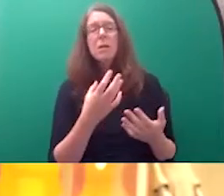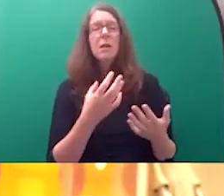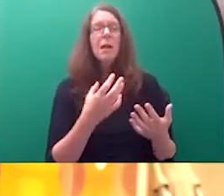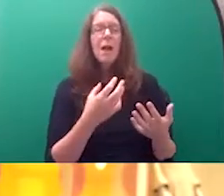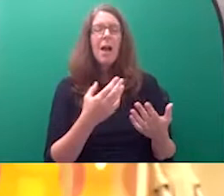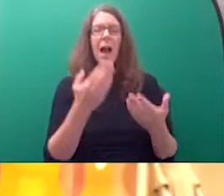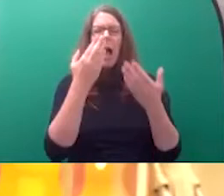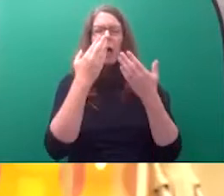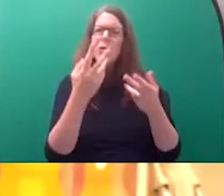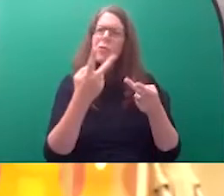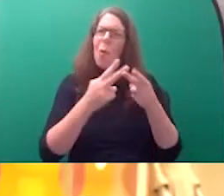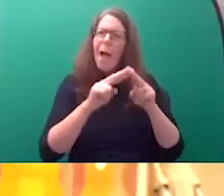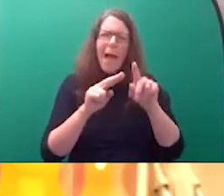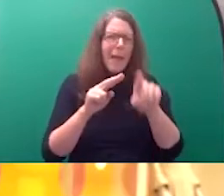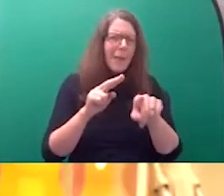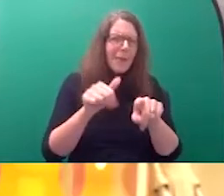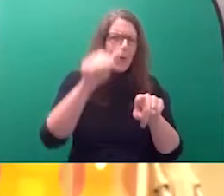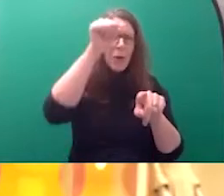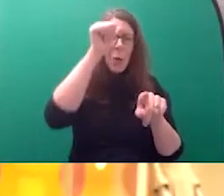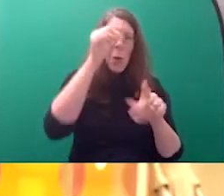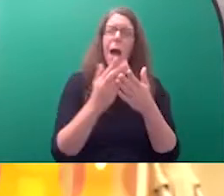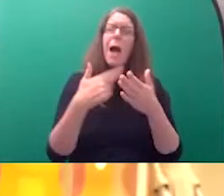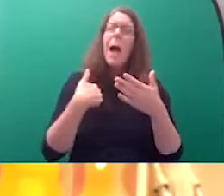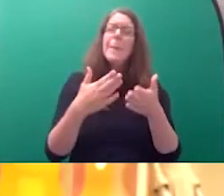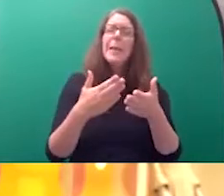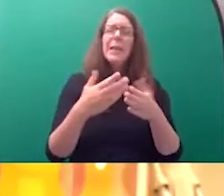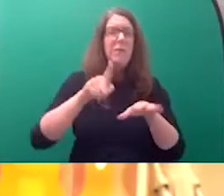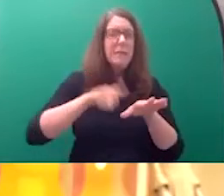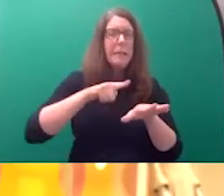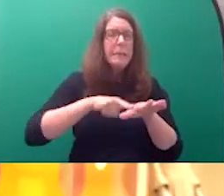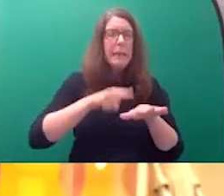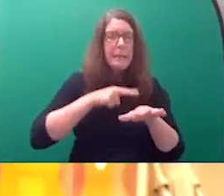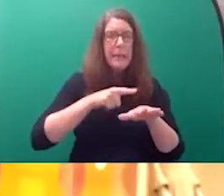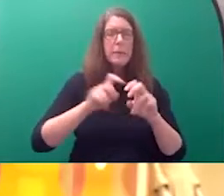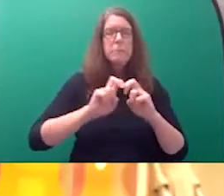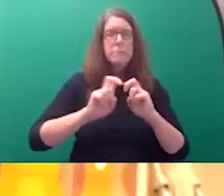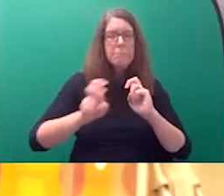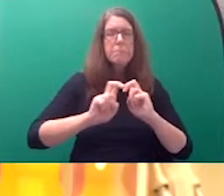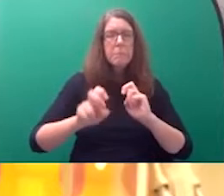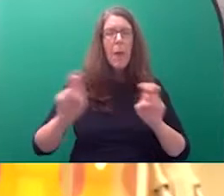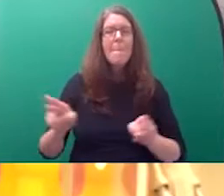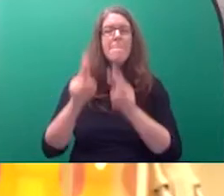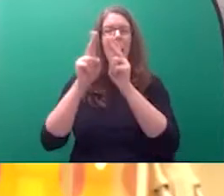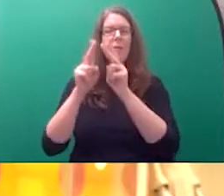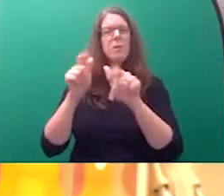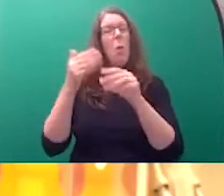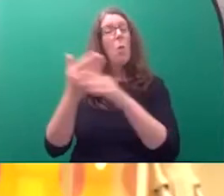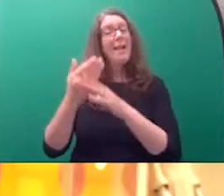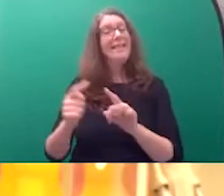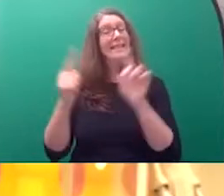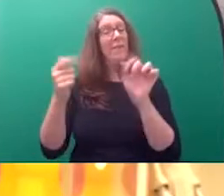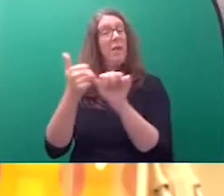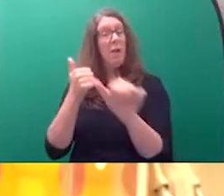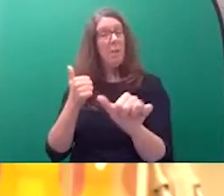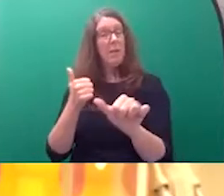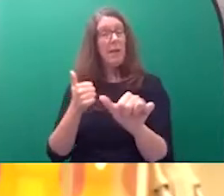know, but I traveled to Paris for a great many years working for different companies, and always took me out of the city